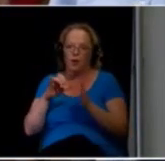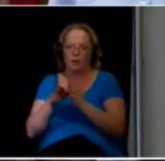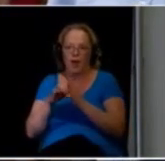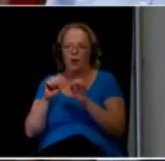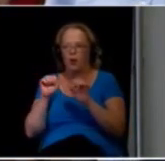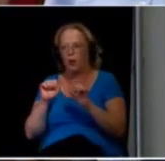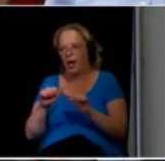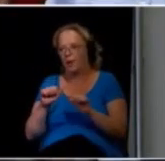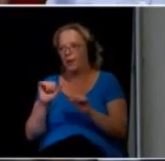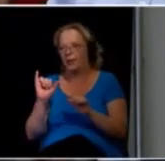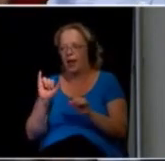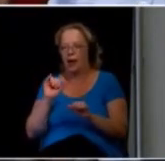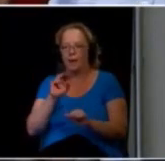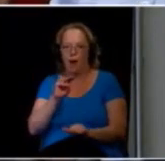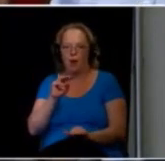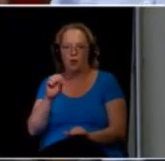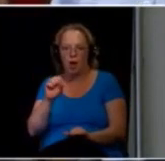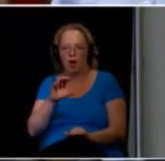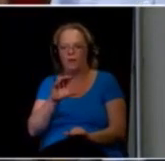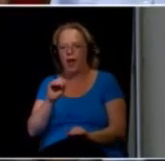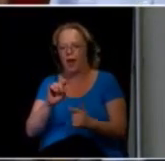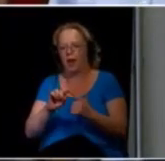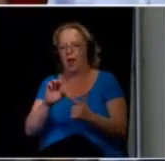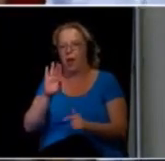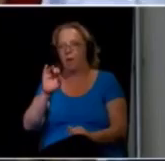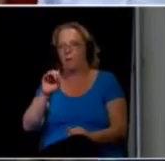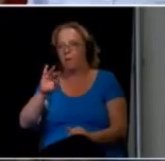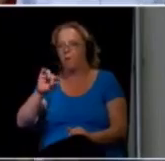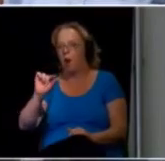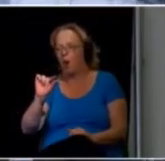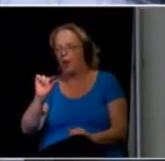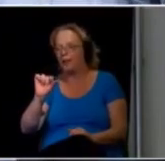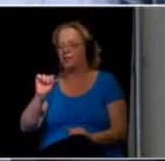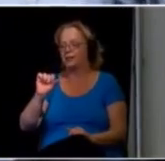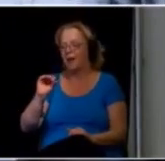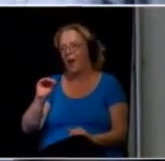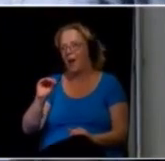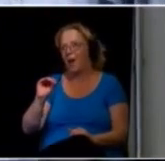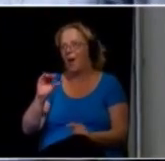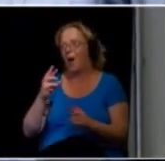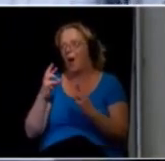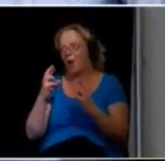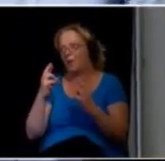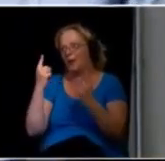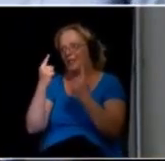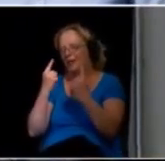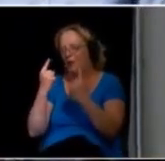and Boeing did, so I hope you will consider that. We'll definitely consider it. Thank you.